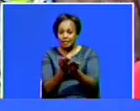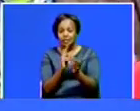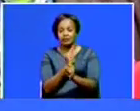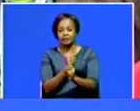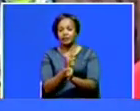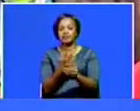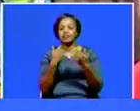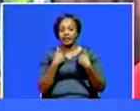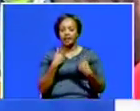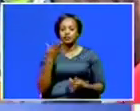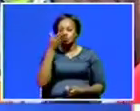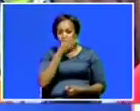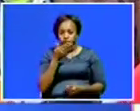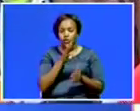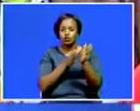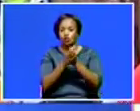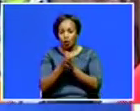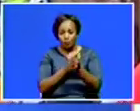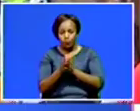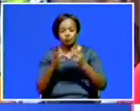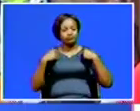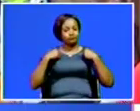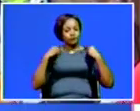fat, soaps, used clothing,